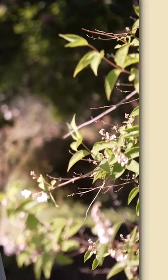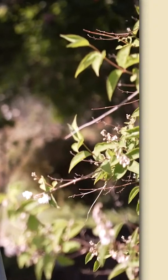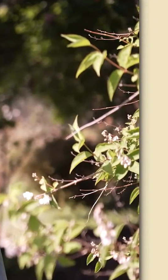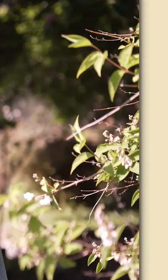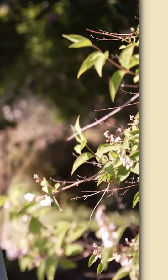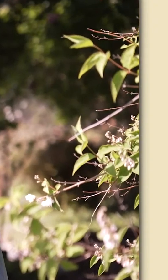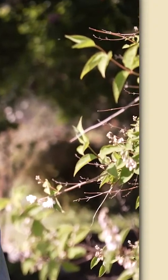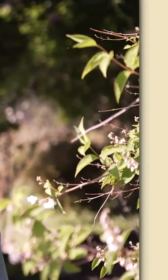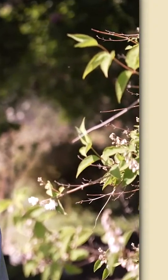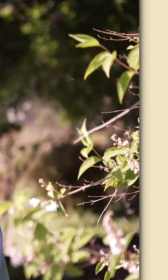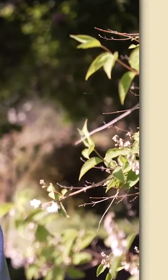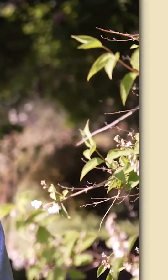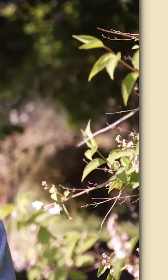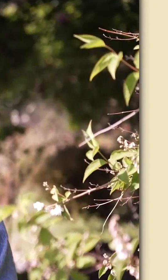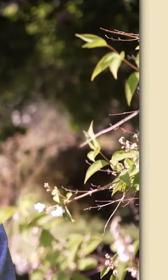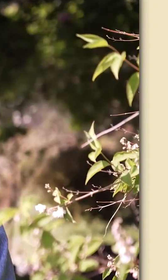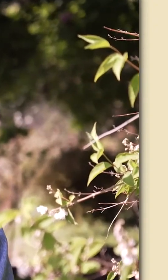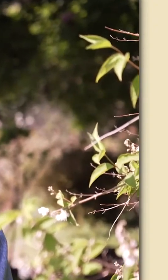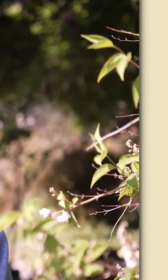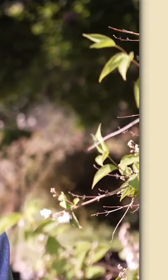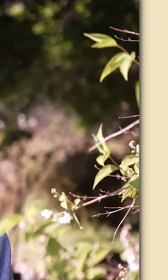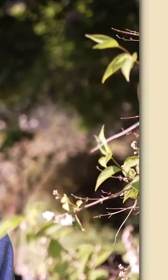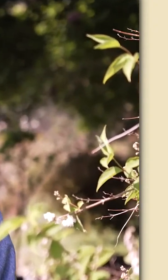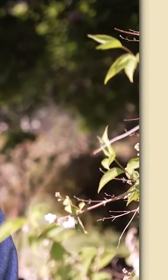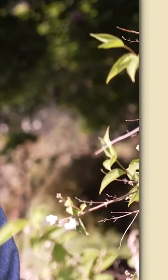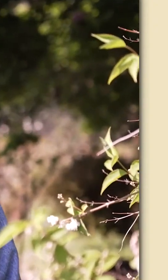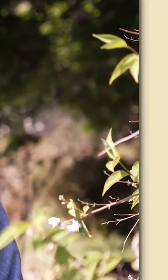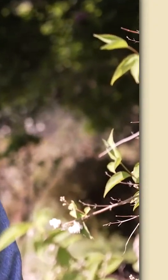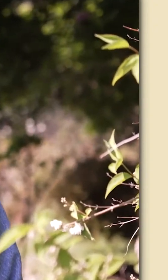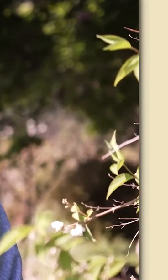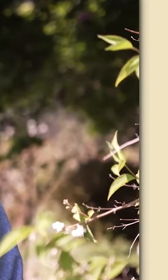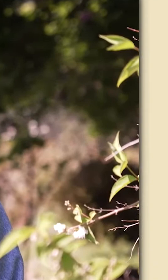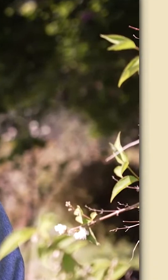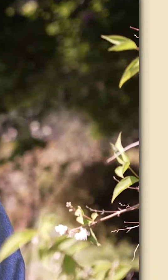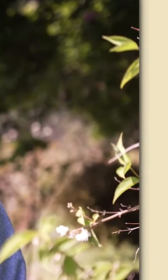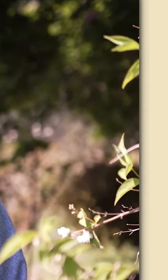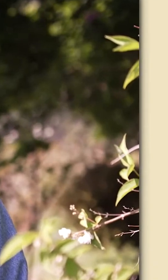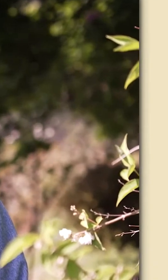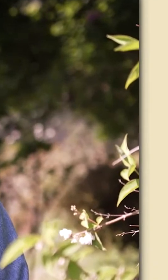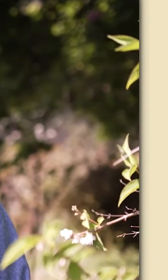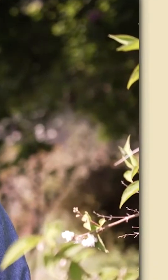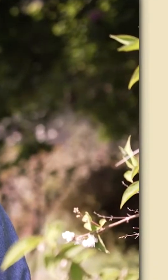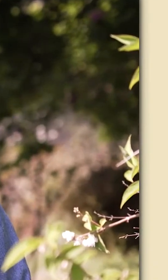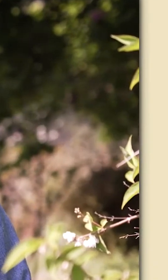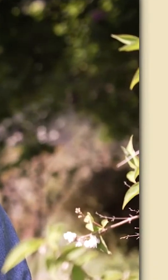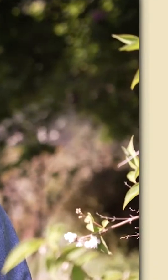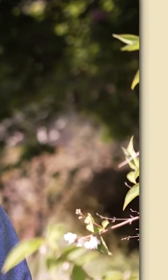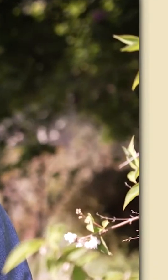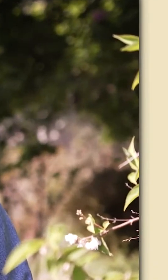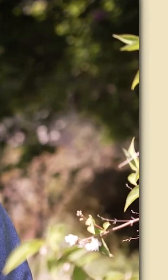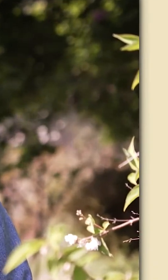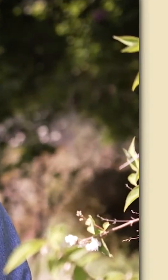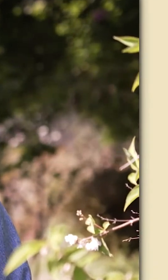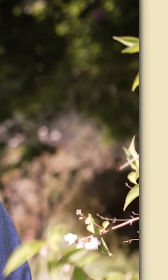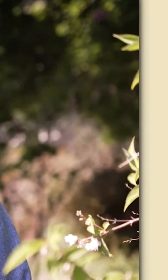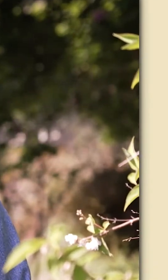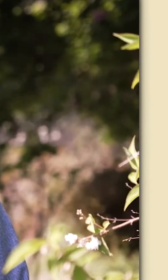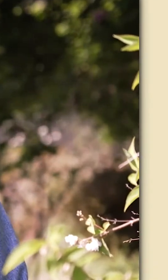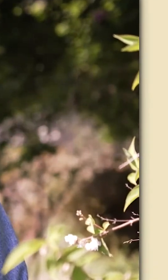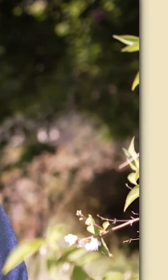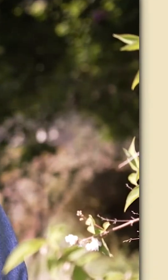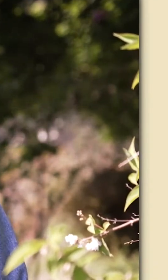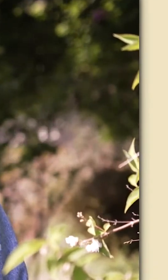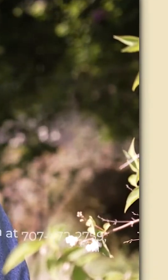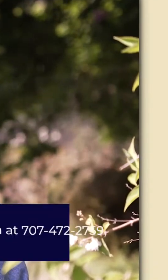my community, my patients, and my family. I want to do my part for others, for children who should be in school, for